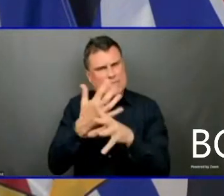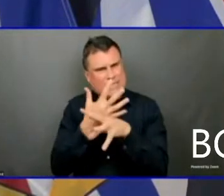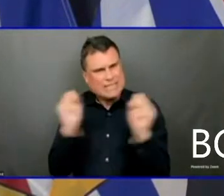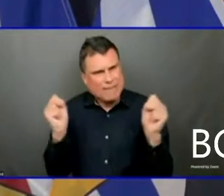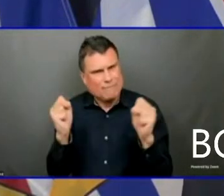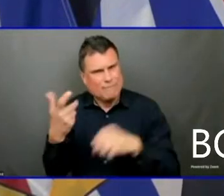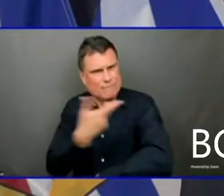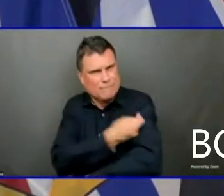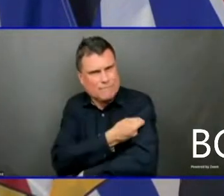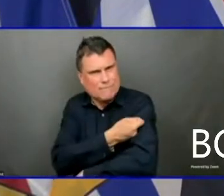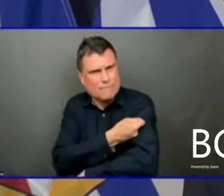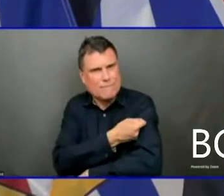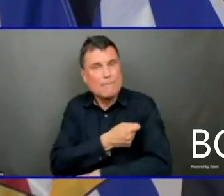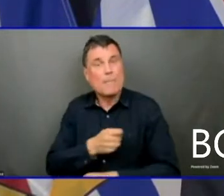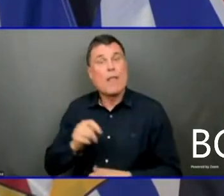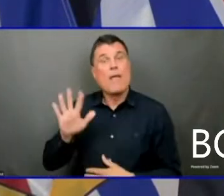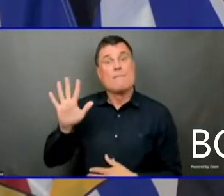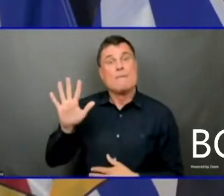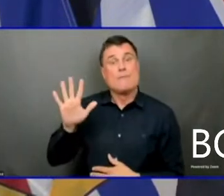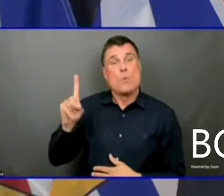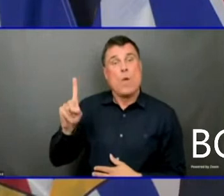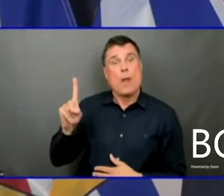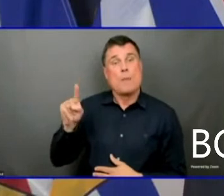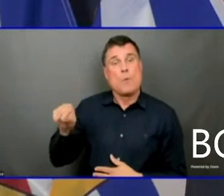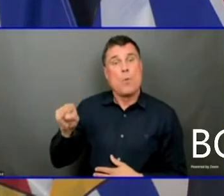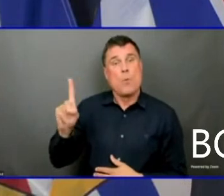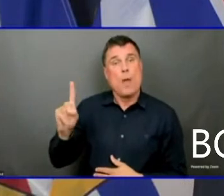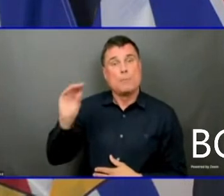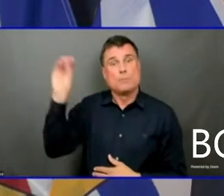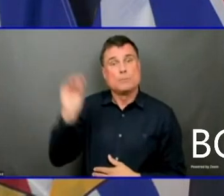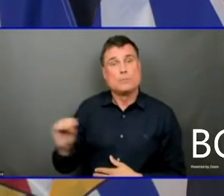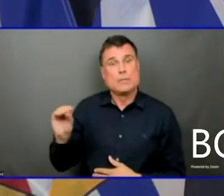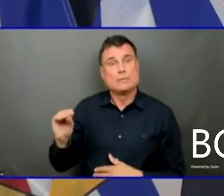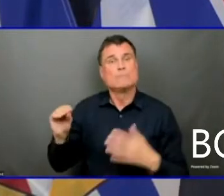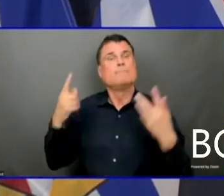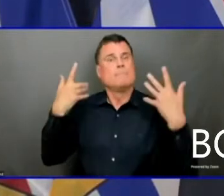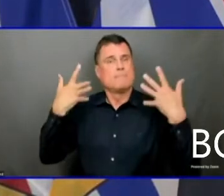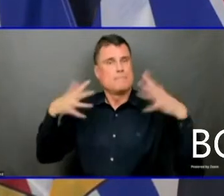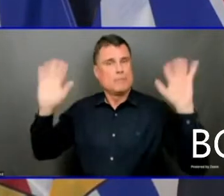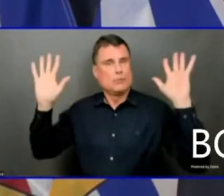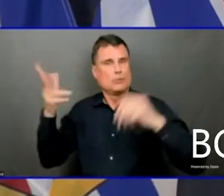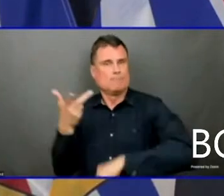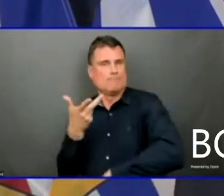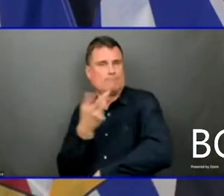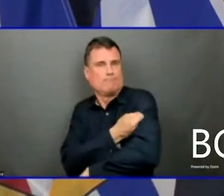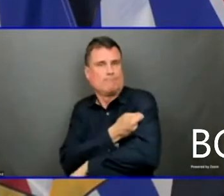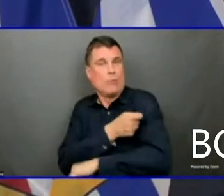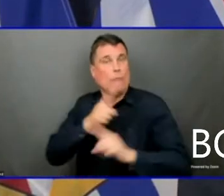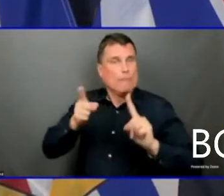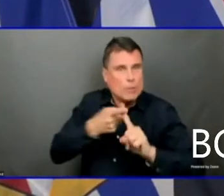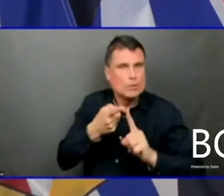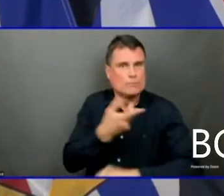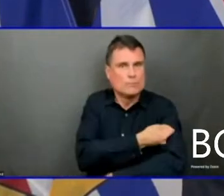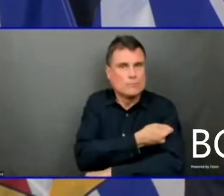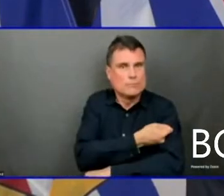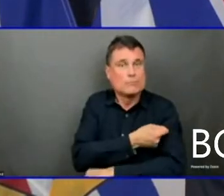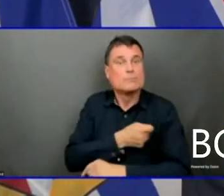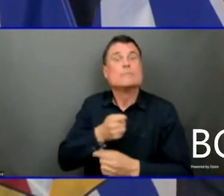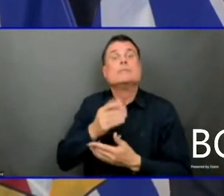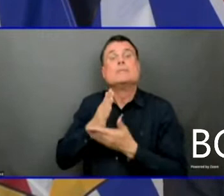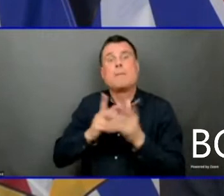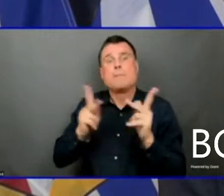their first shot, and 2.8% have received their second dose. And while many of the key indicators show